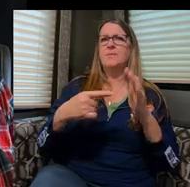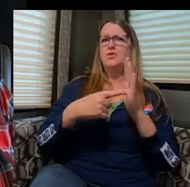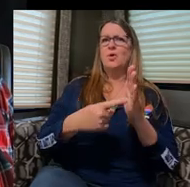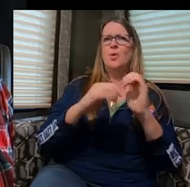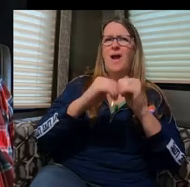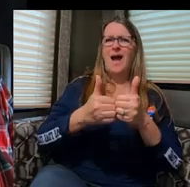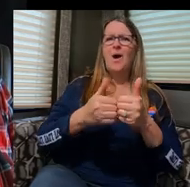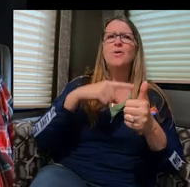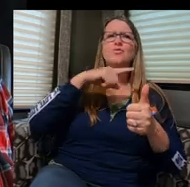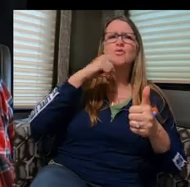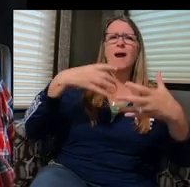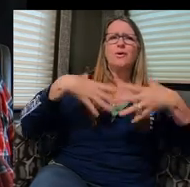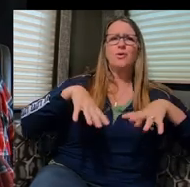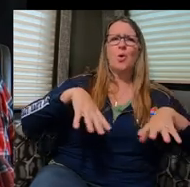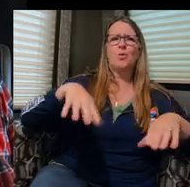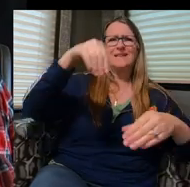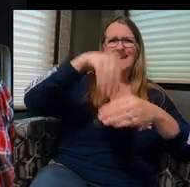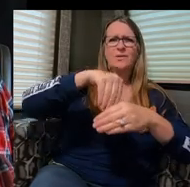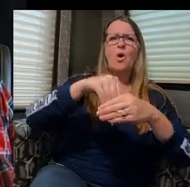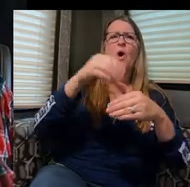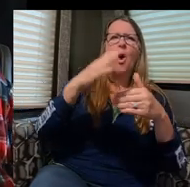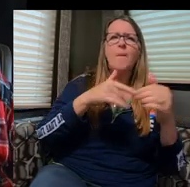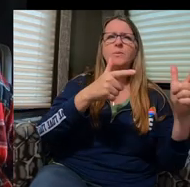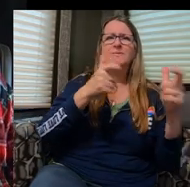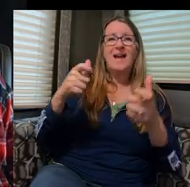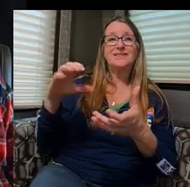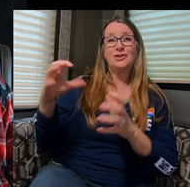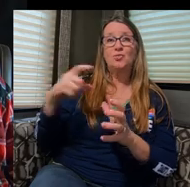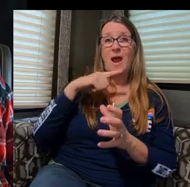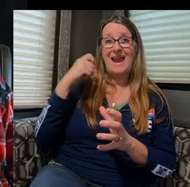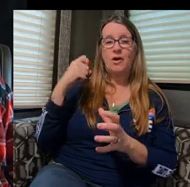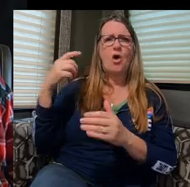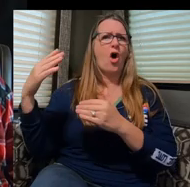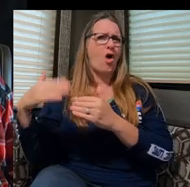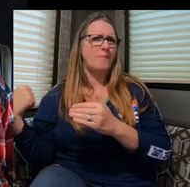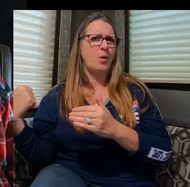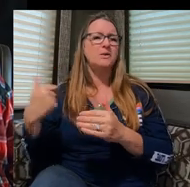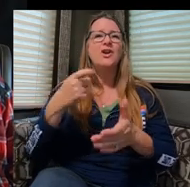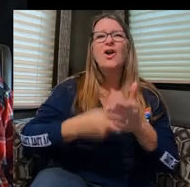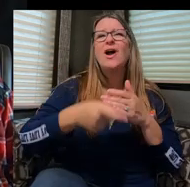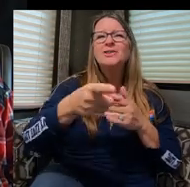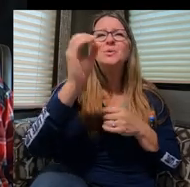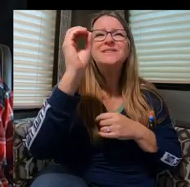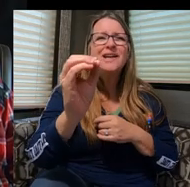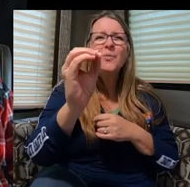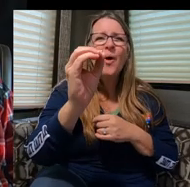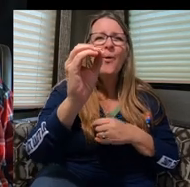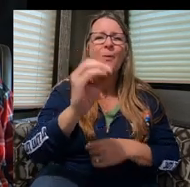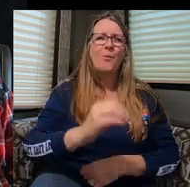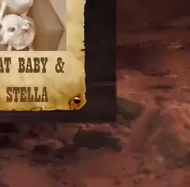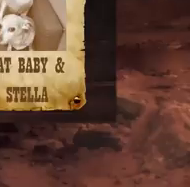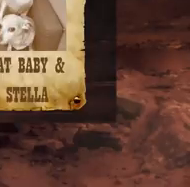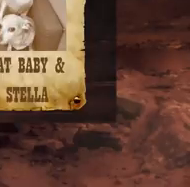Today, we're going to show you how to dry your laundry indoors almost as fast as a dryer. Almost. And cost you